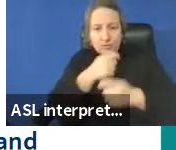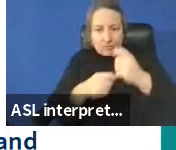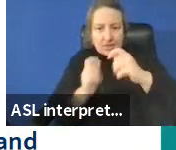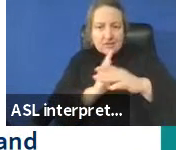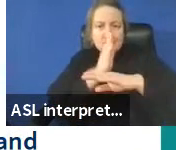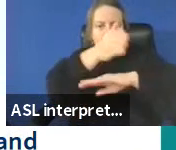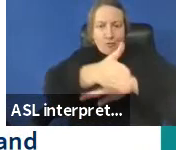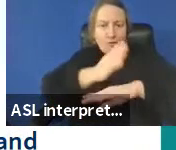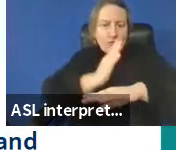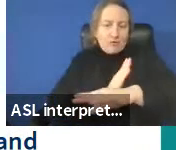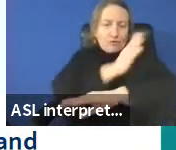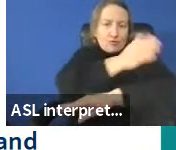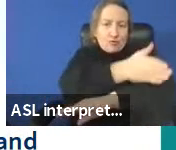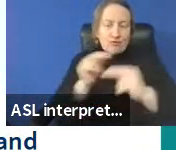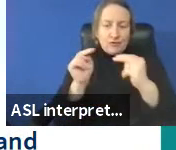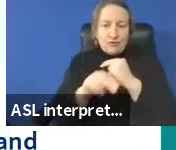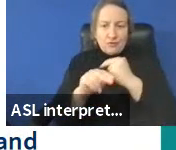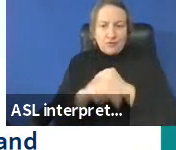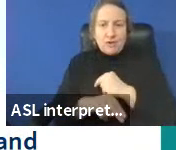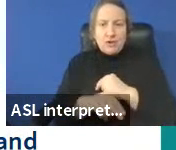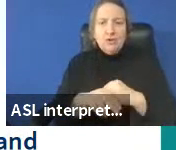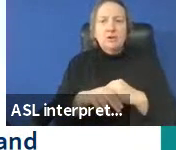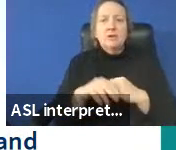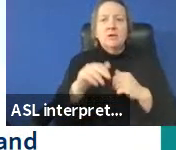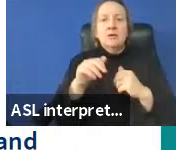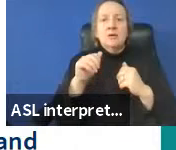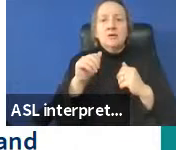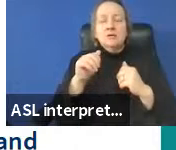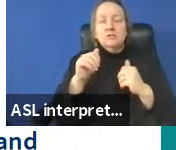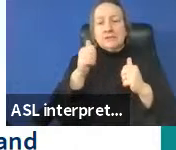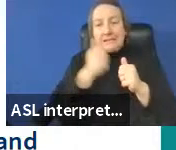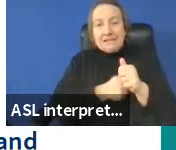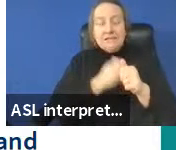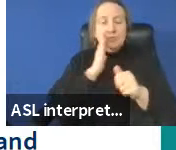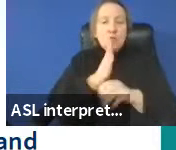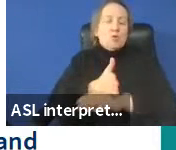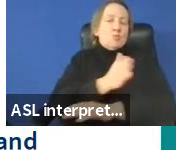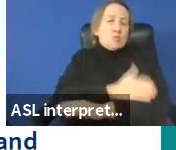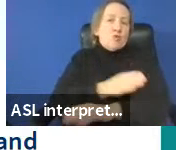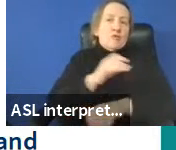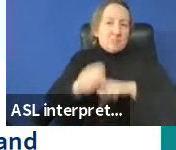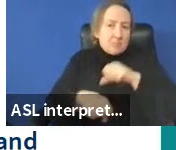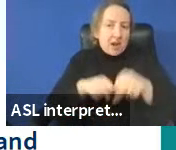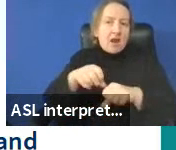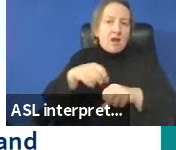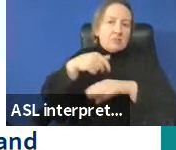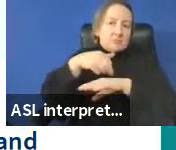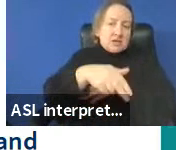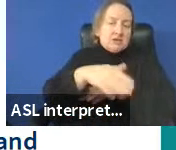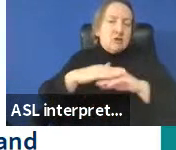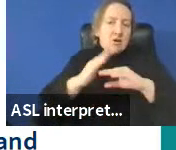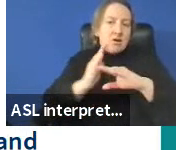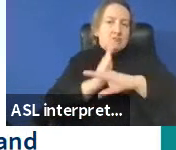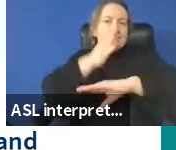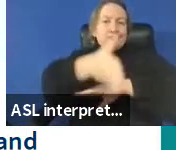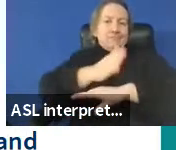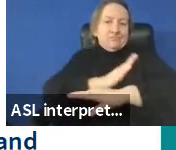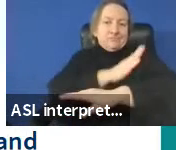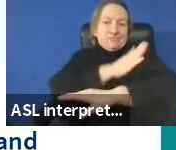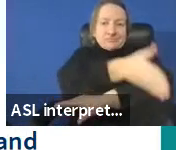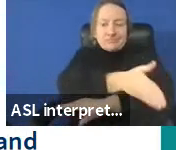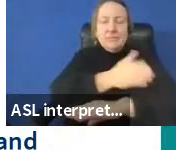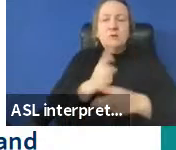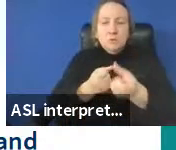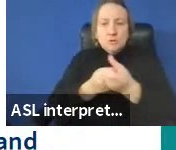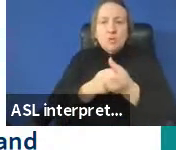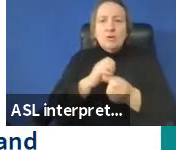all cases, we would be making improvements to the bike and pedestrian connections across every one of those bridges to support